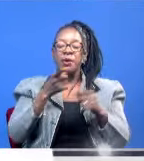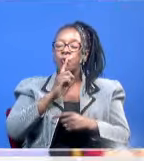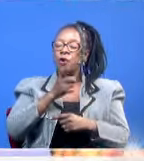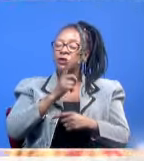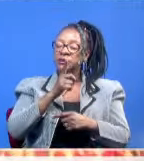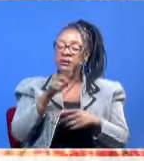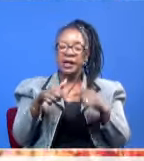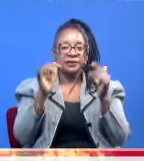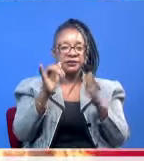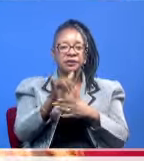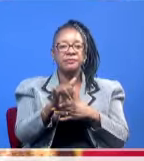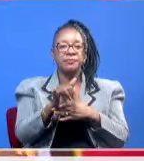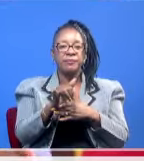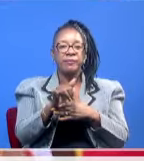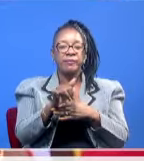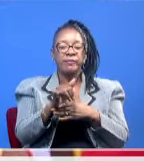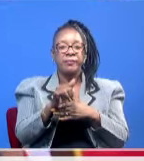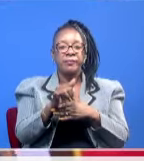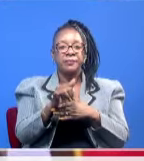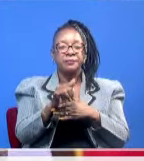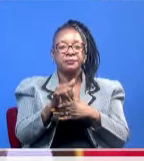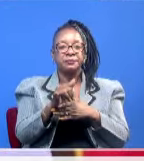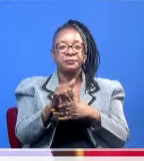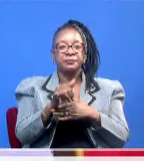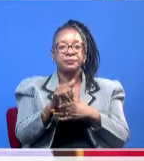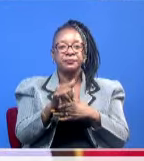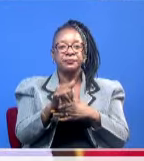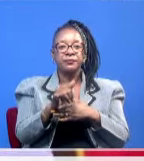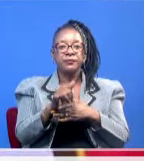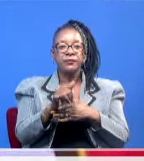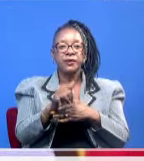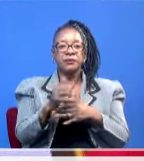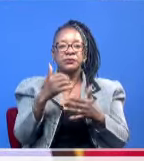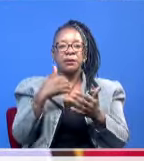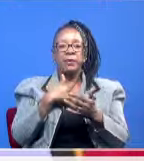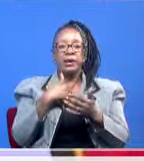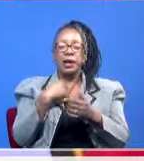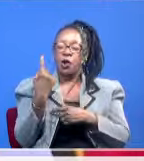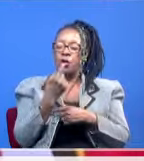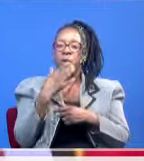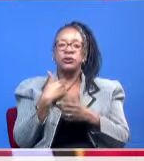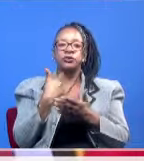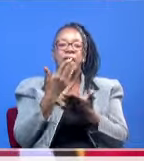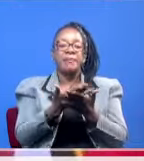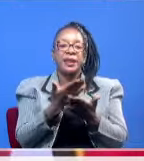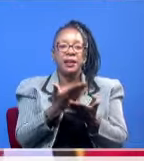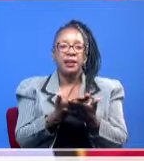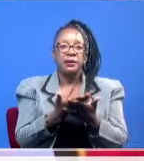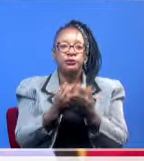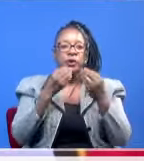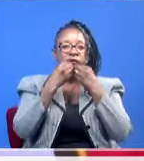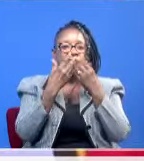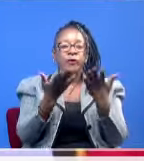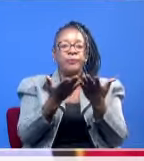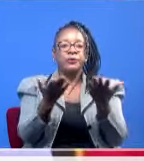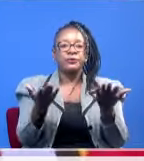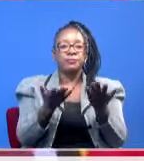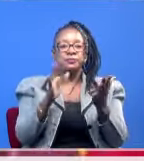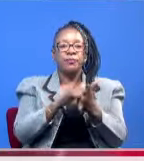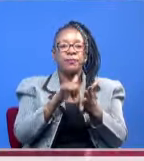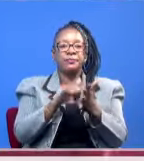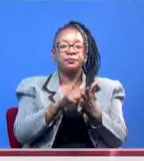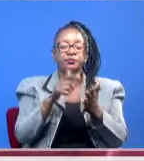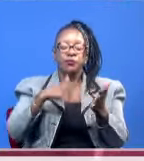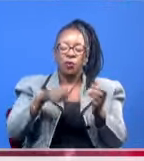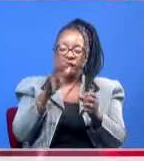against it. Your Excellency, sir, I just want to appeal to you, to inform you that we are